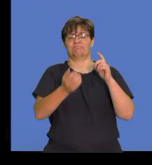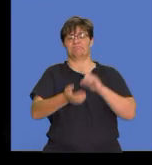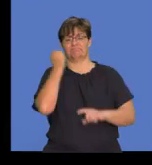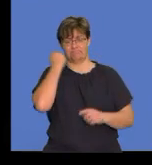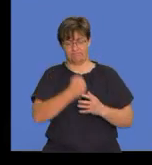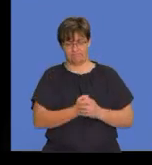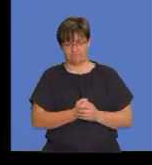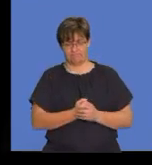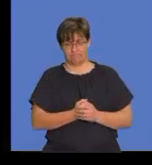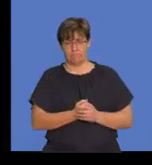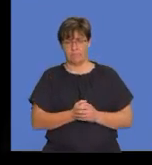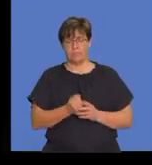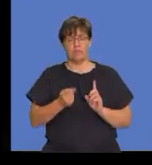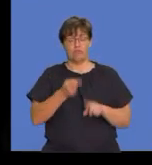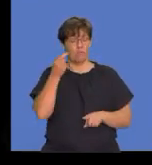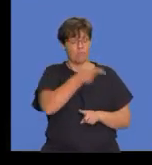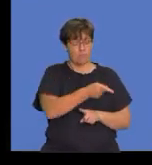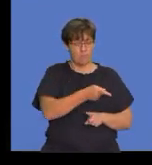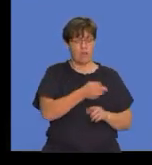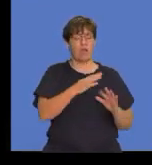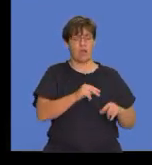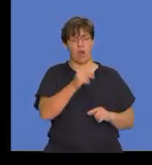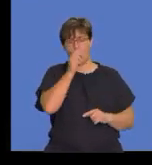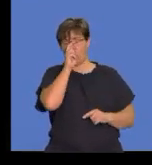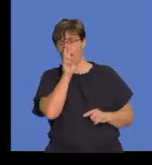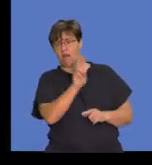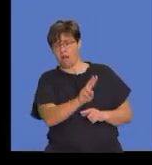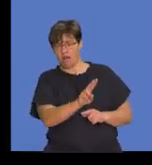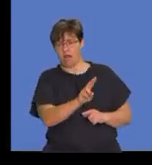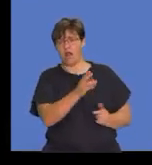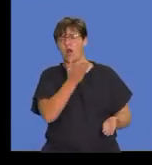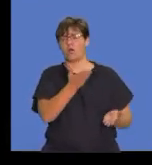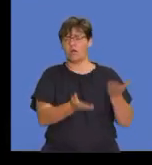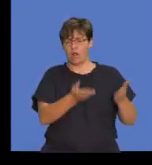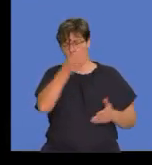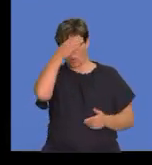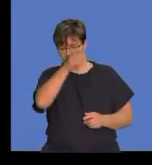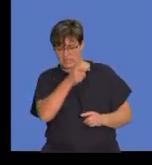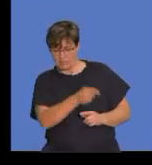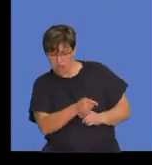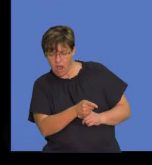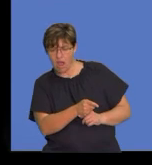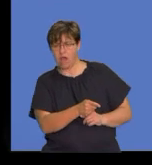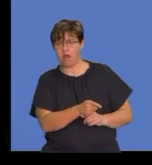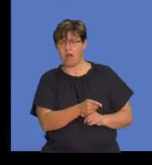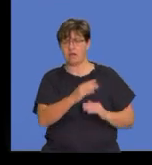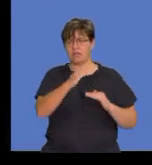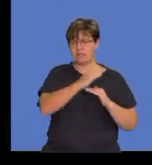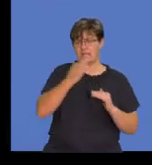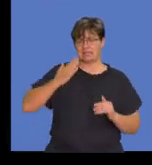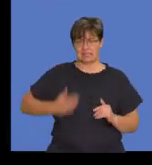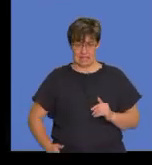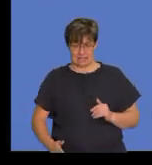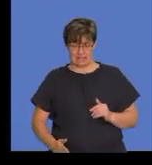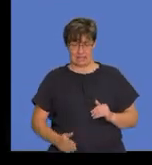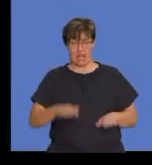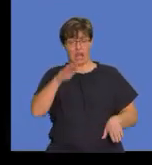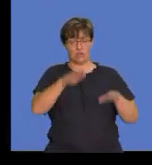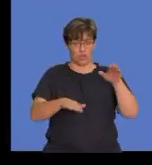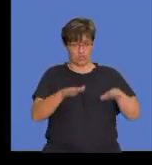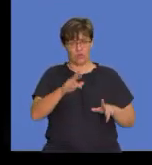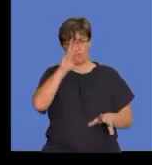right-angled triangle. Now, from there we can look at the concept of ratios of sides and